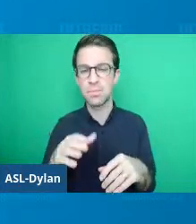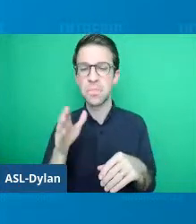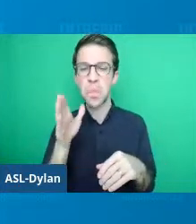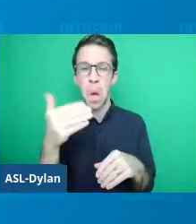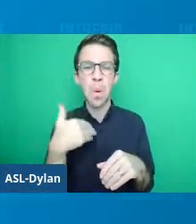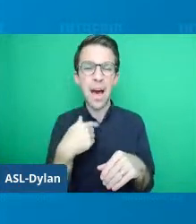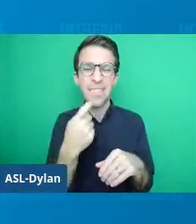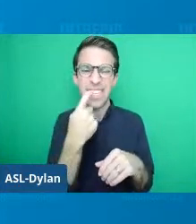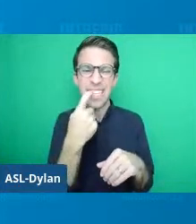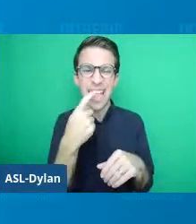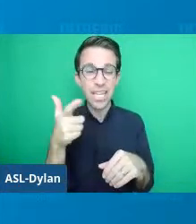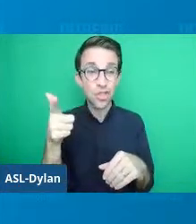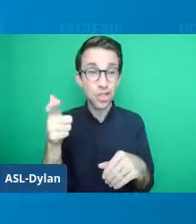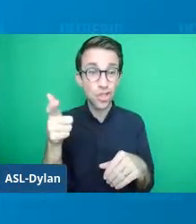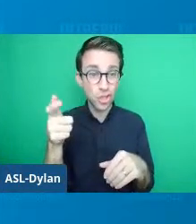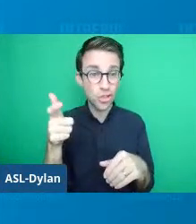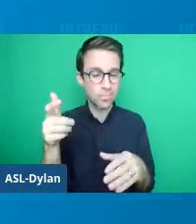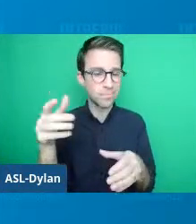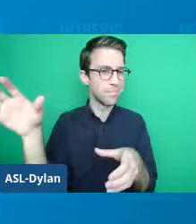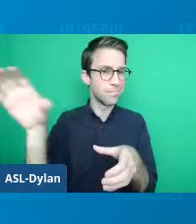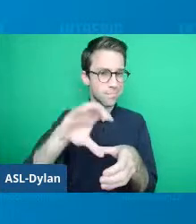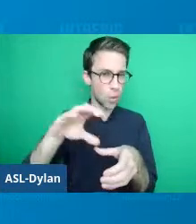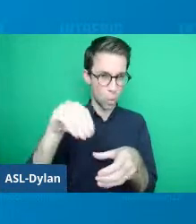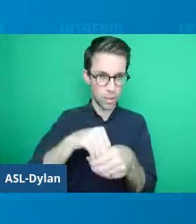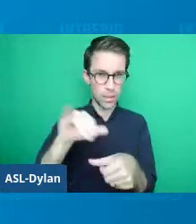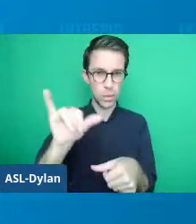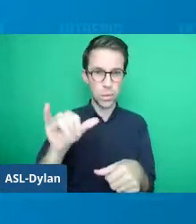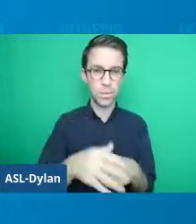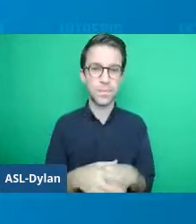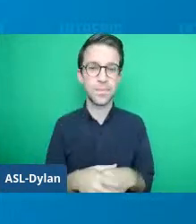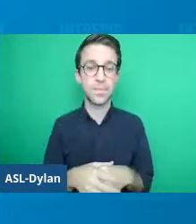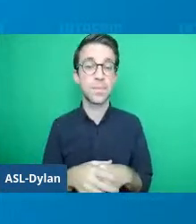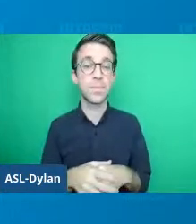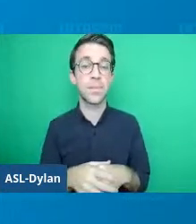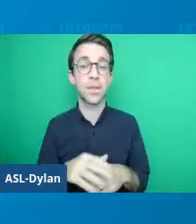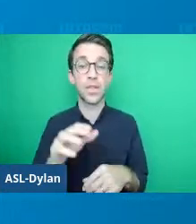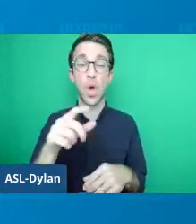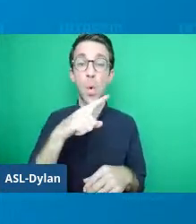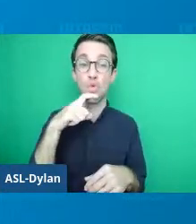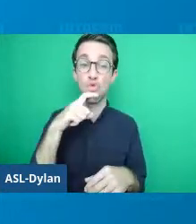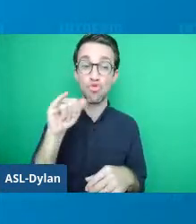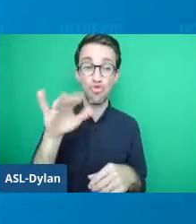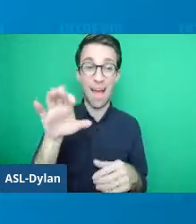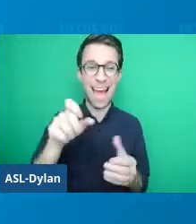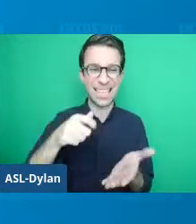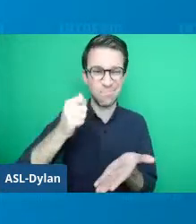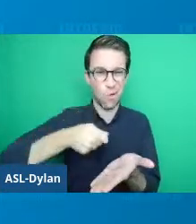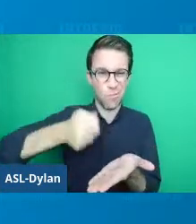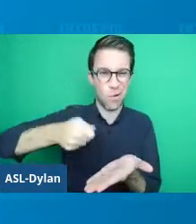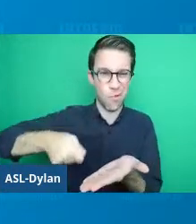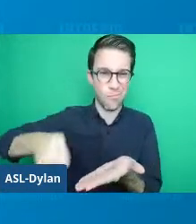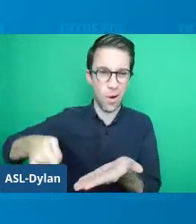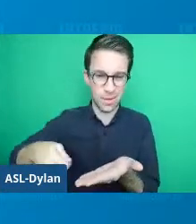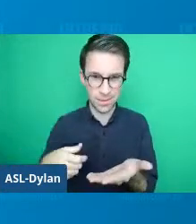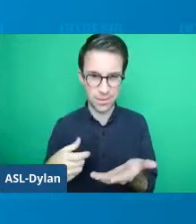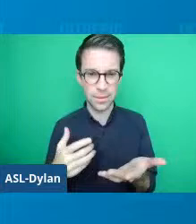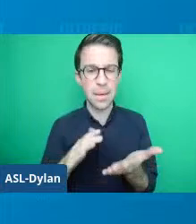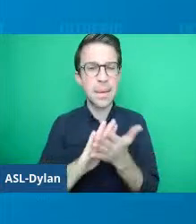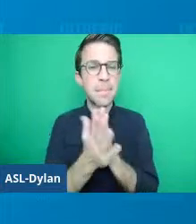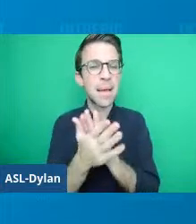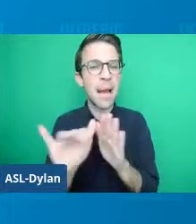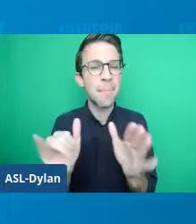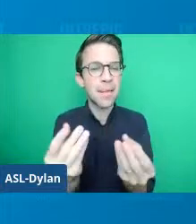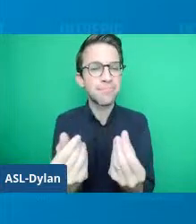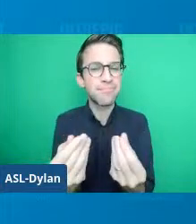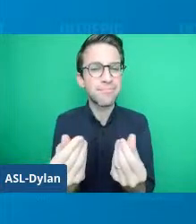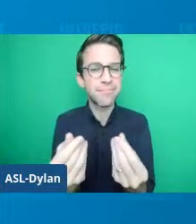comet as well. Now the first step is to break our dry ice into very small powdery pieces. So cover